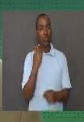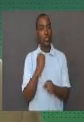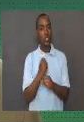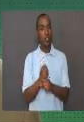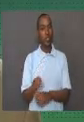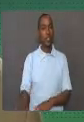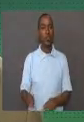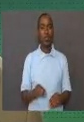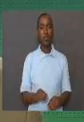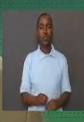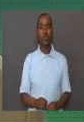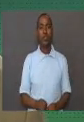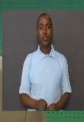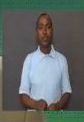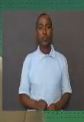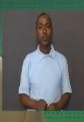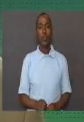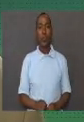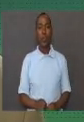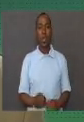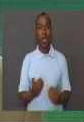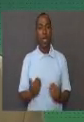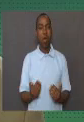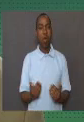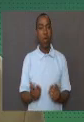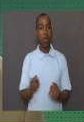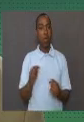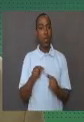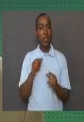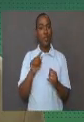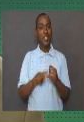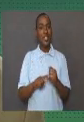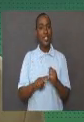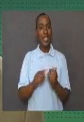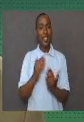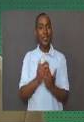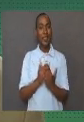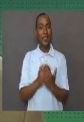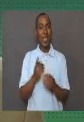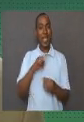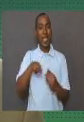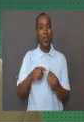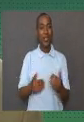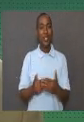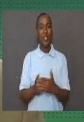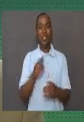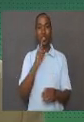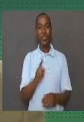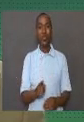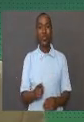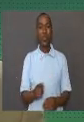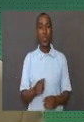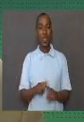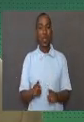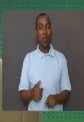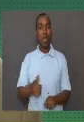so, well done, students. We are nearing the end of our lesson, but